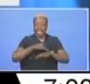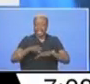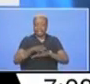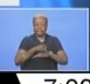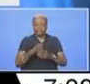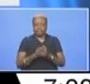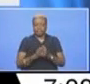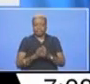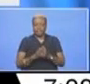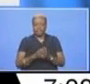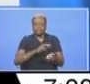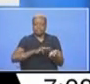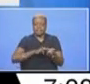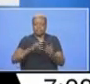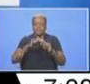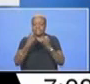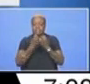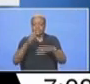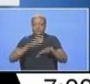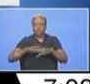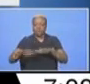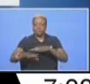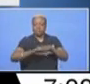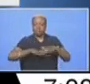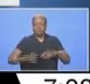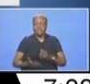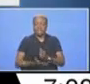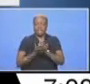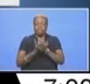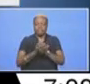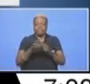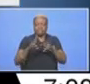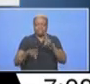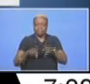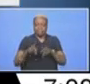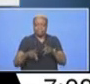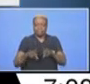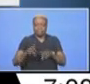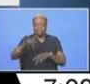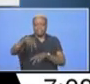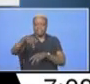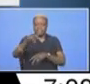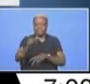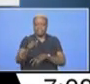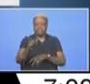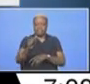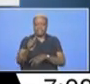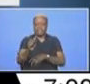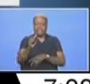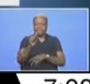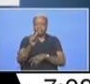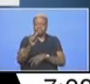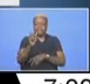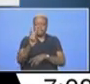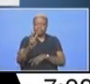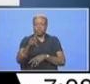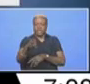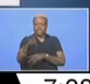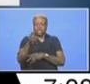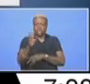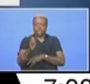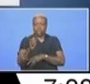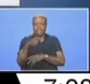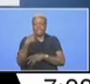medical teams are on the ground assisting in varying capacities, but the PAHO WHO representative says